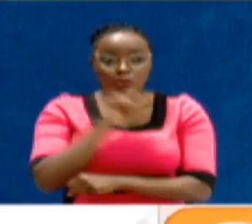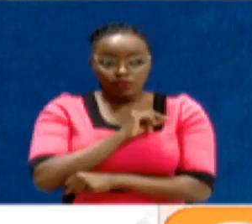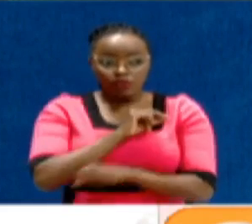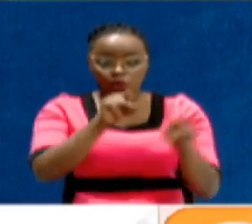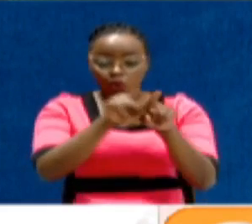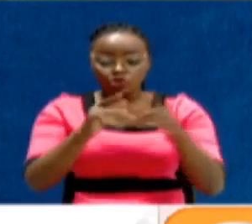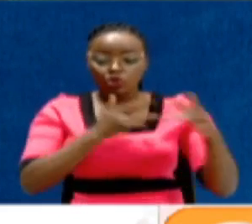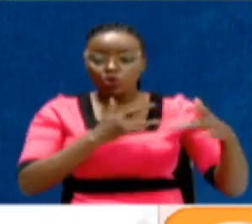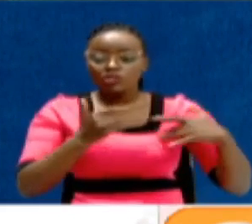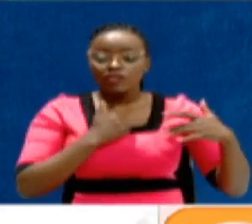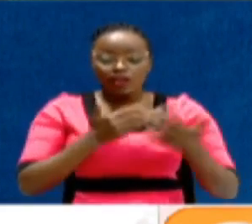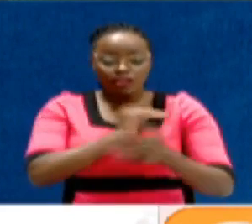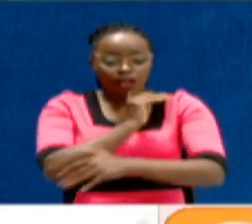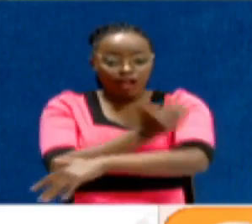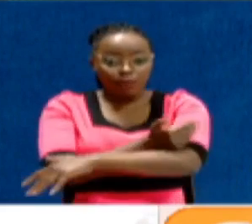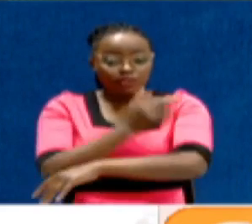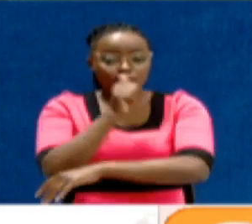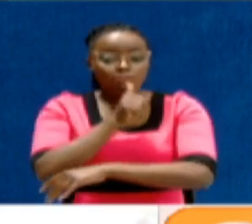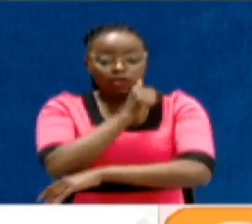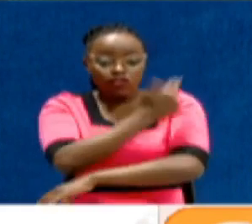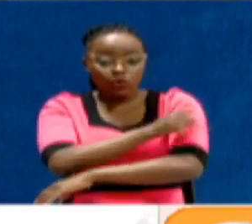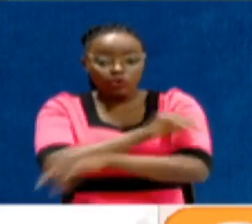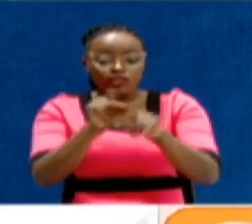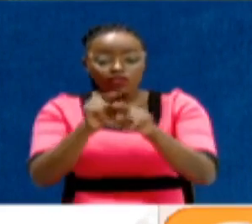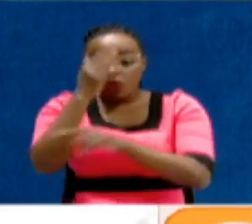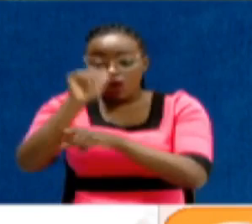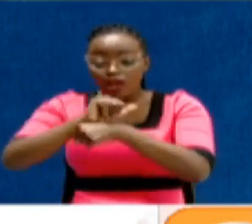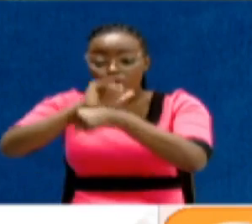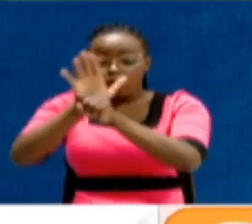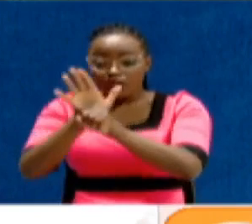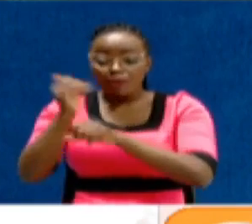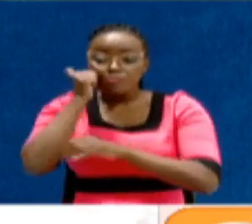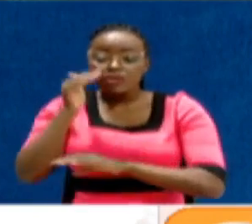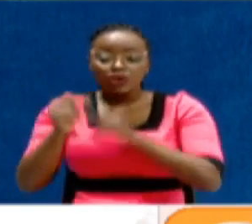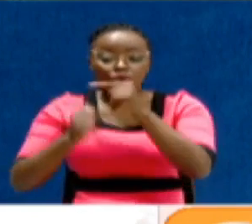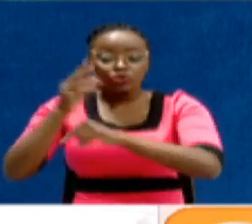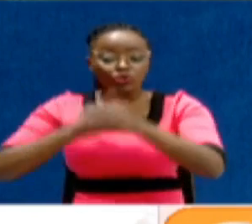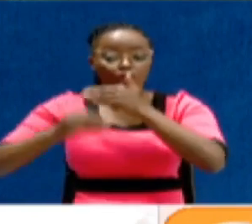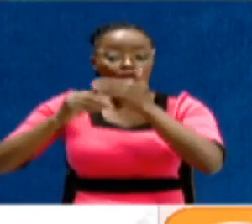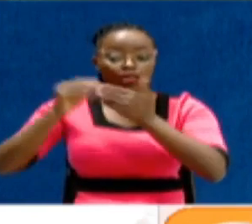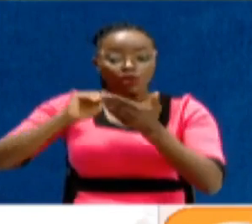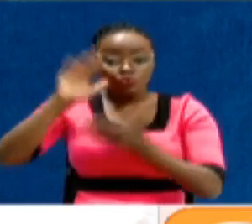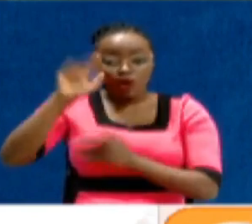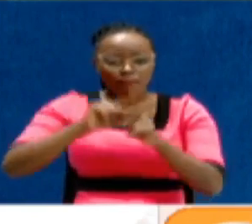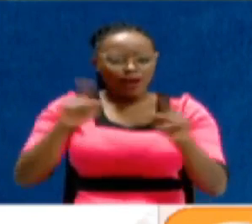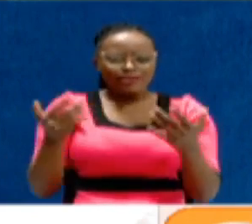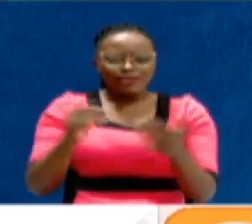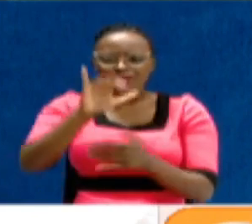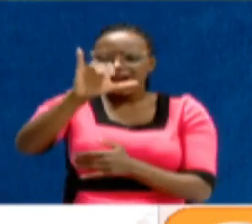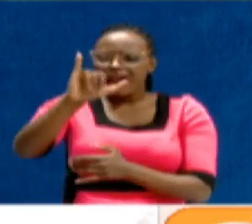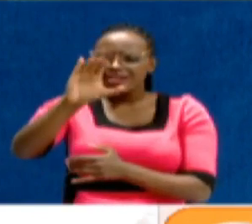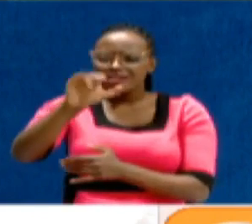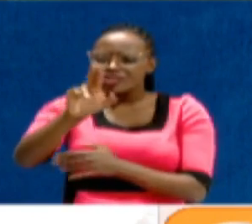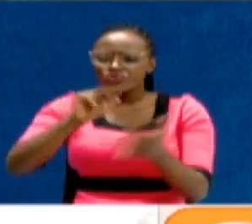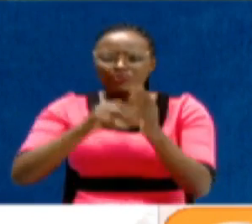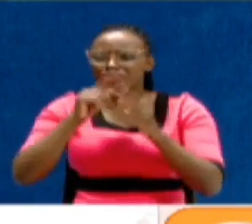been concern about the capacity in private hospitals, especially as the cases of COVID-19 continue to spike in the country. But just what is an ICU